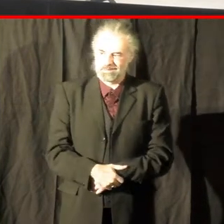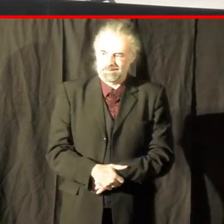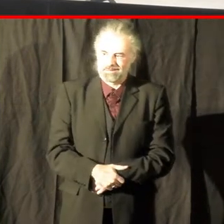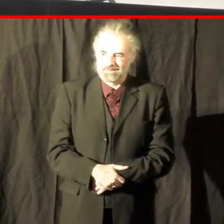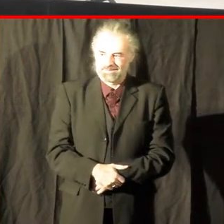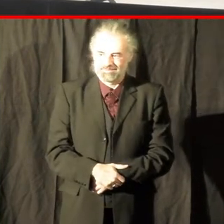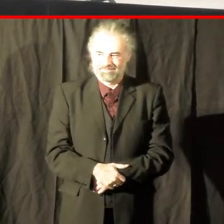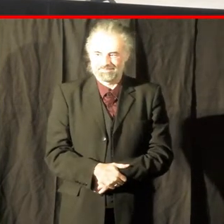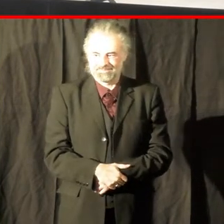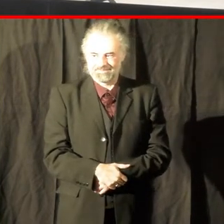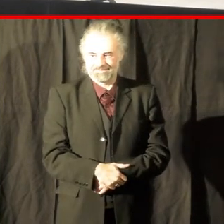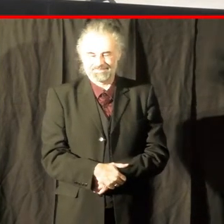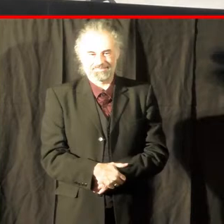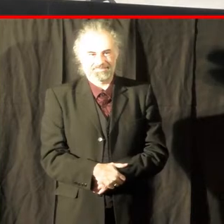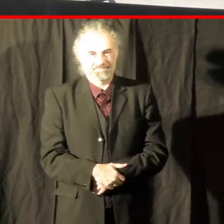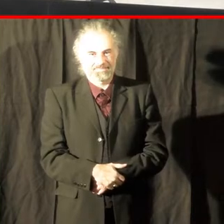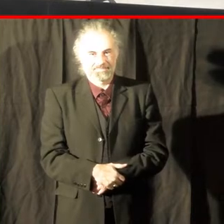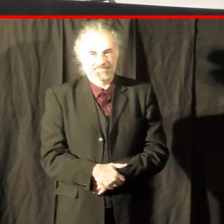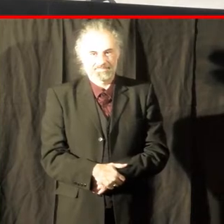Great. And let's meet